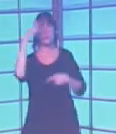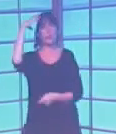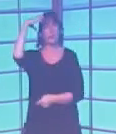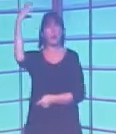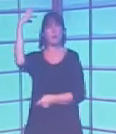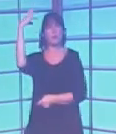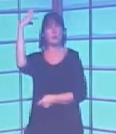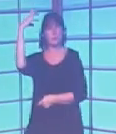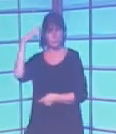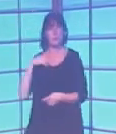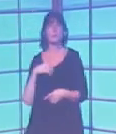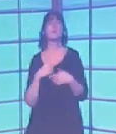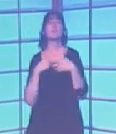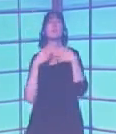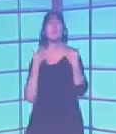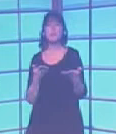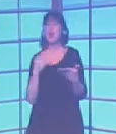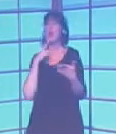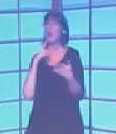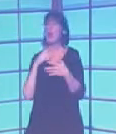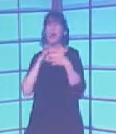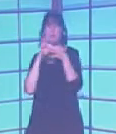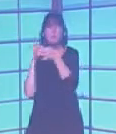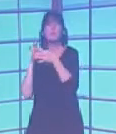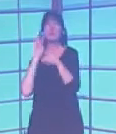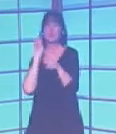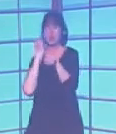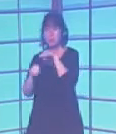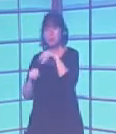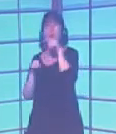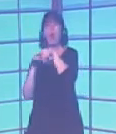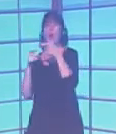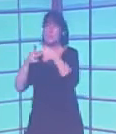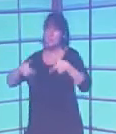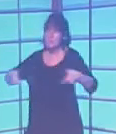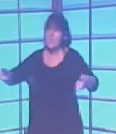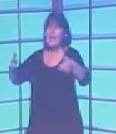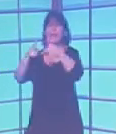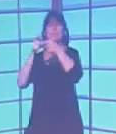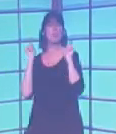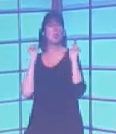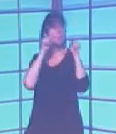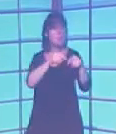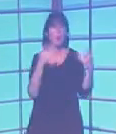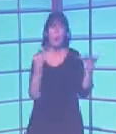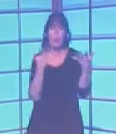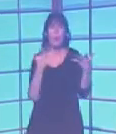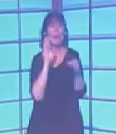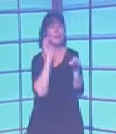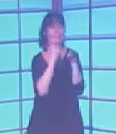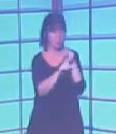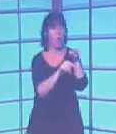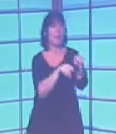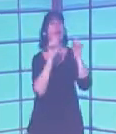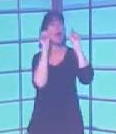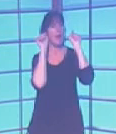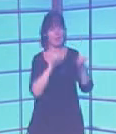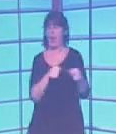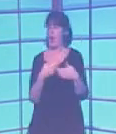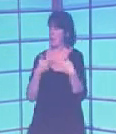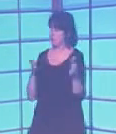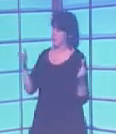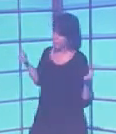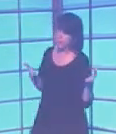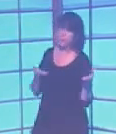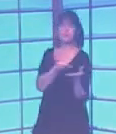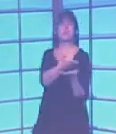matters relating to accessible sporting venues and inclusive match and event day experiences for disabled fans. We